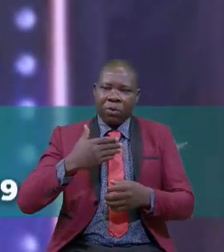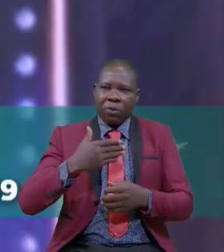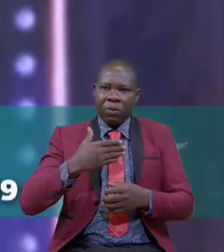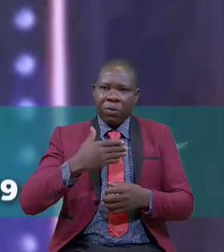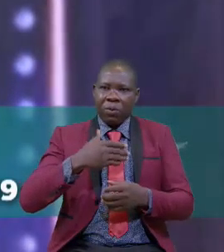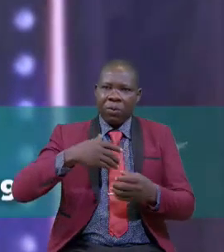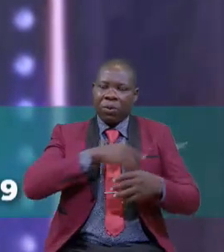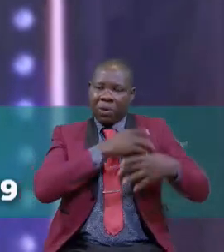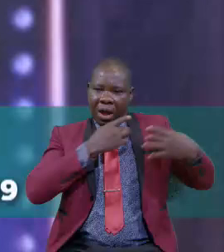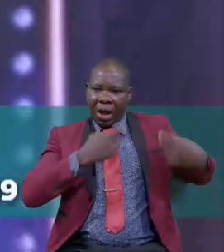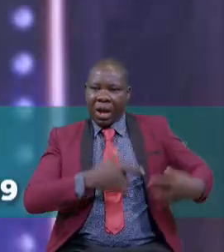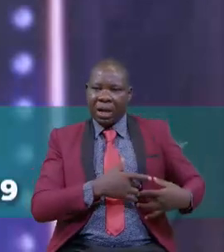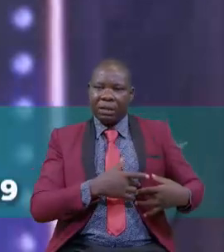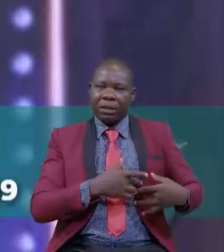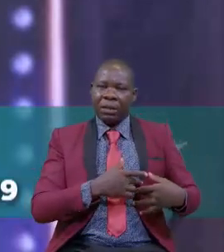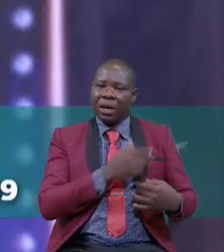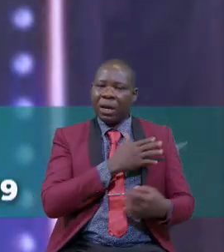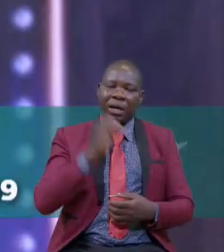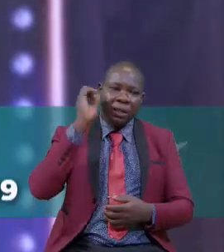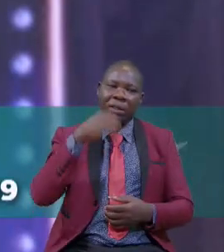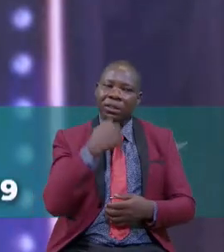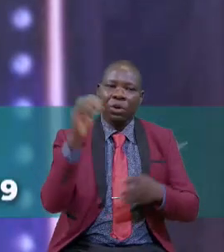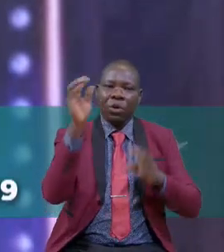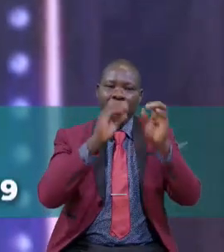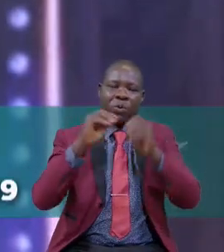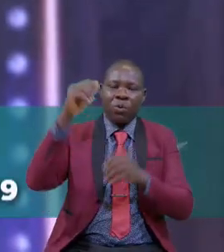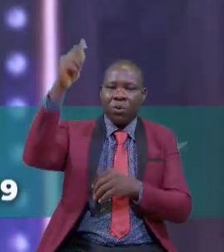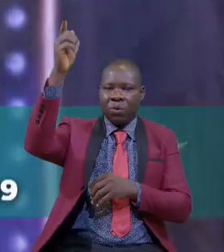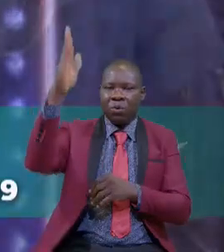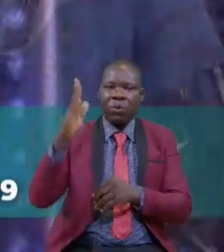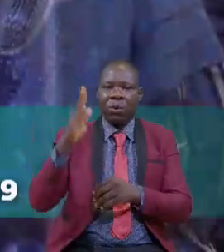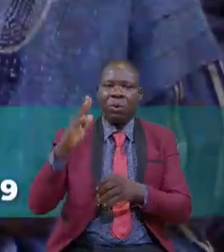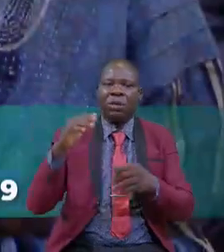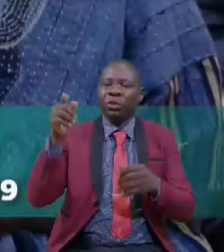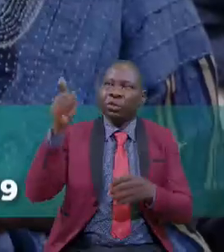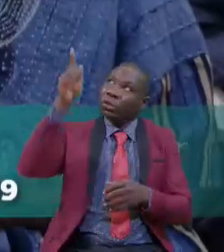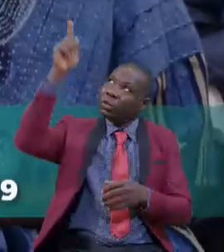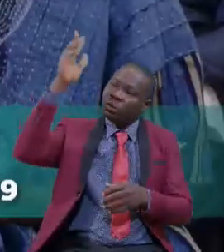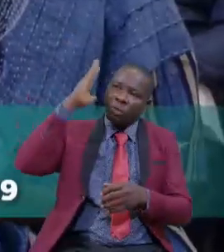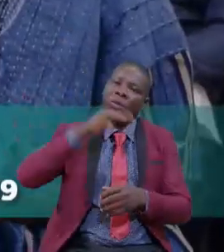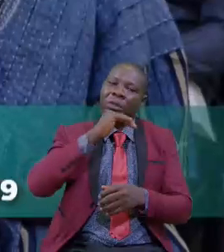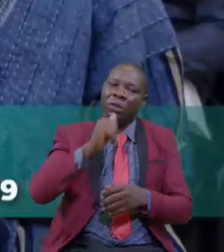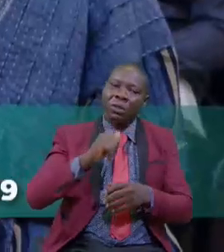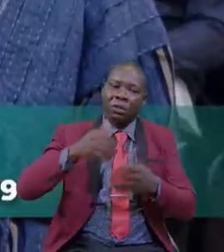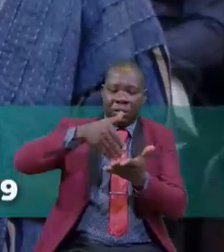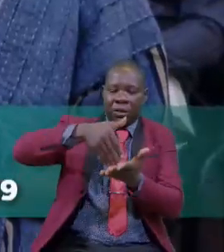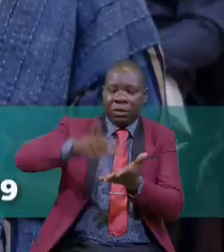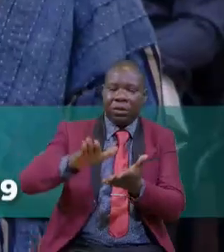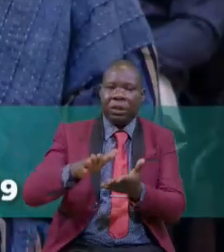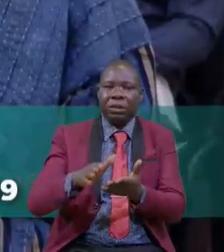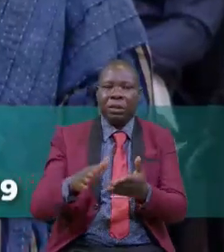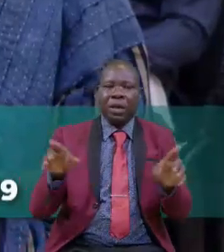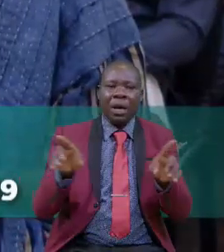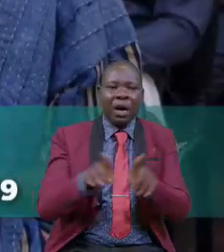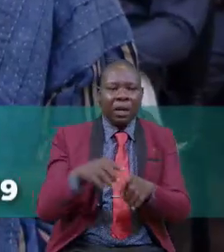God, thou wilt not despise." As you look at your walk with